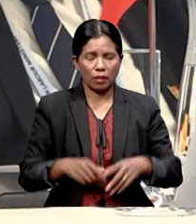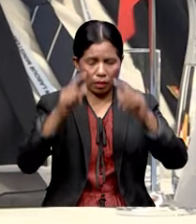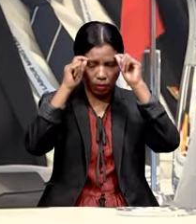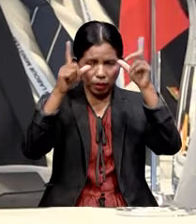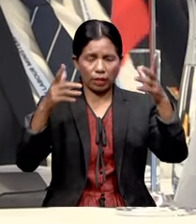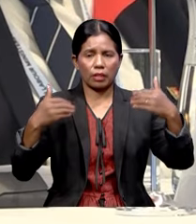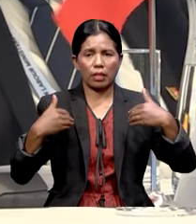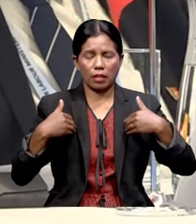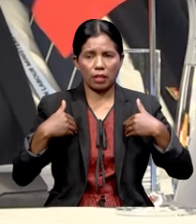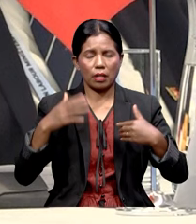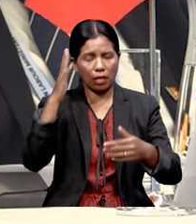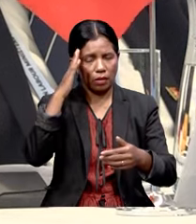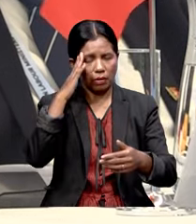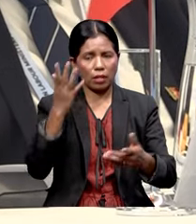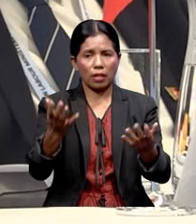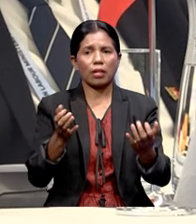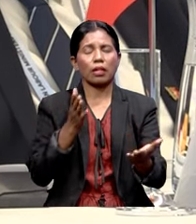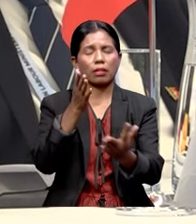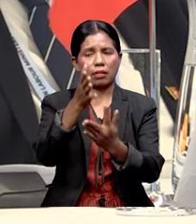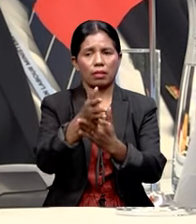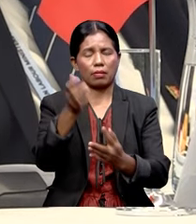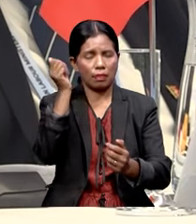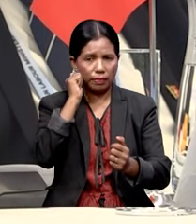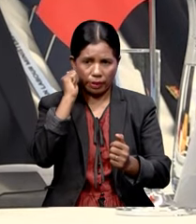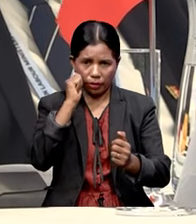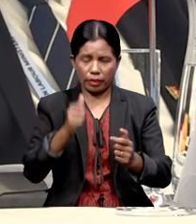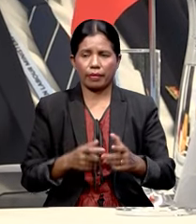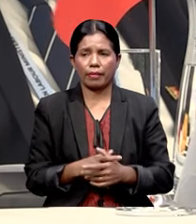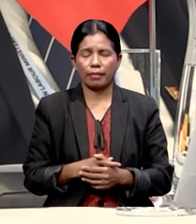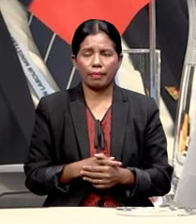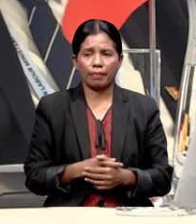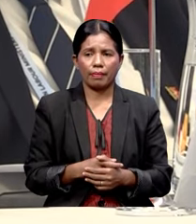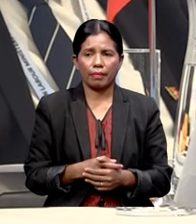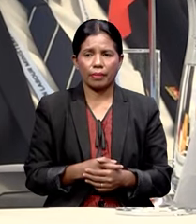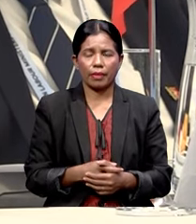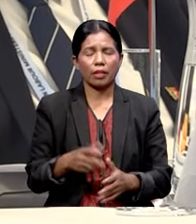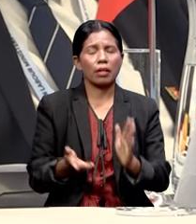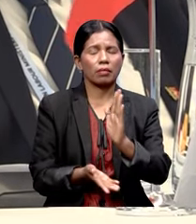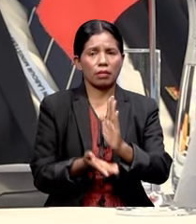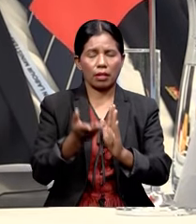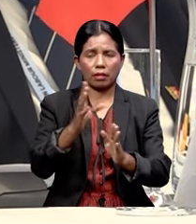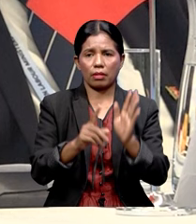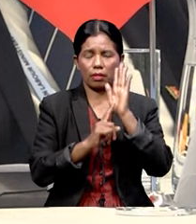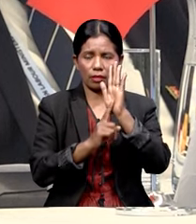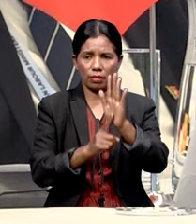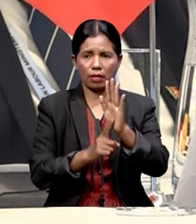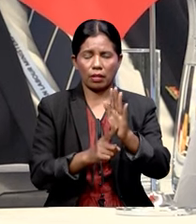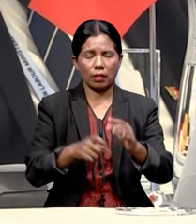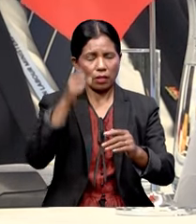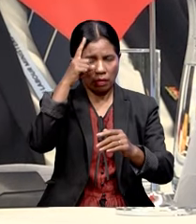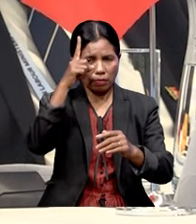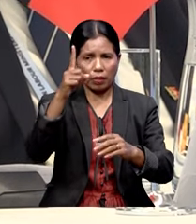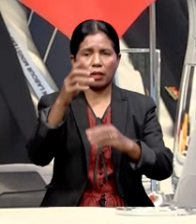a delegate to align our labor policy with ASEAN's high standard, understandings